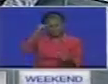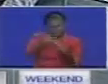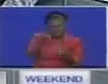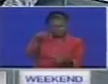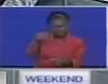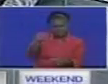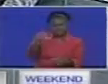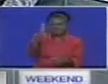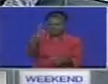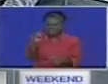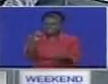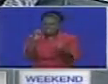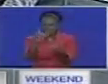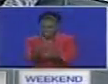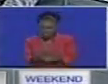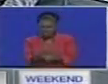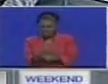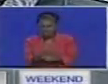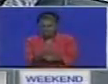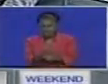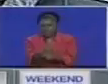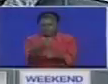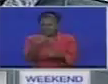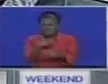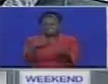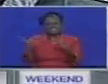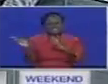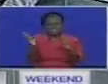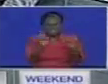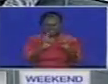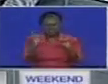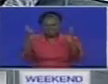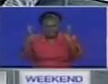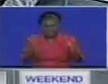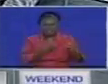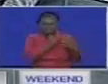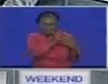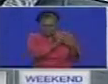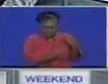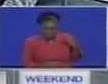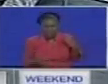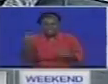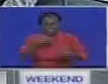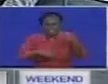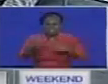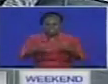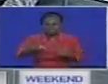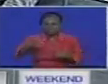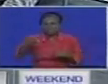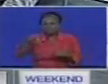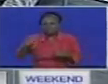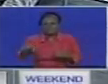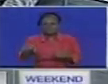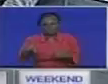that in 2011, and Pareno knows, I was really deeply disappointed with the party elections in my constituency, because it never took off